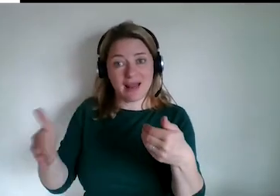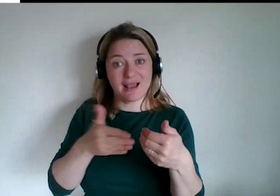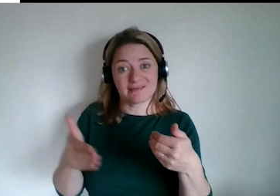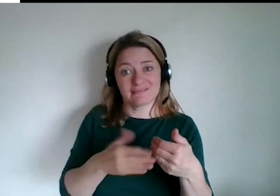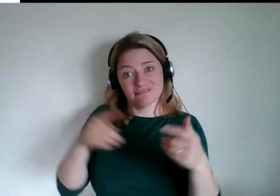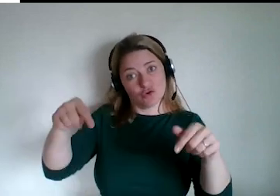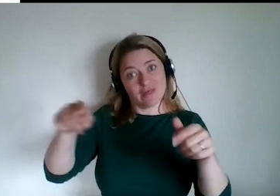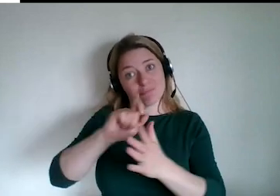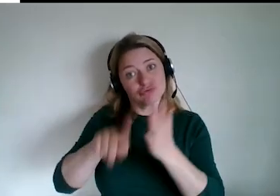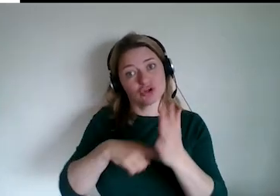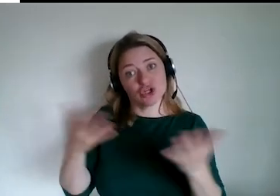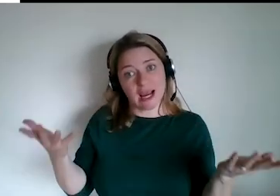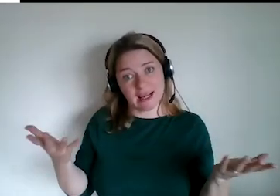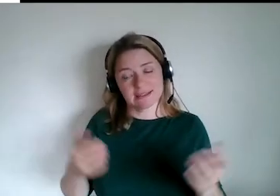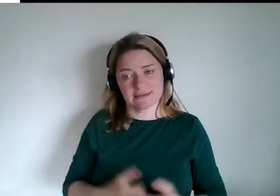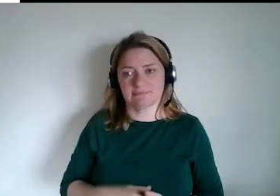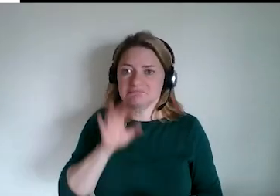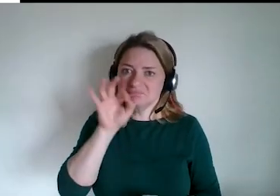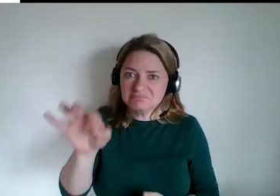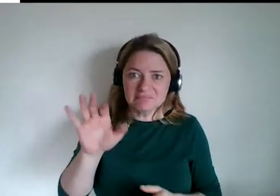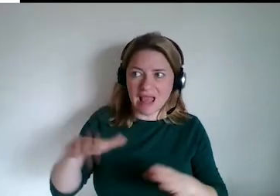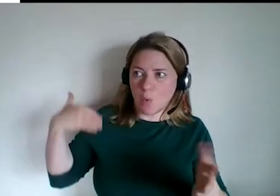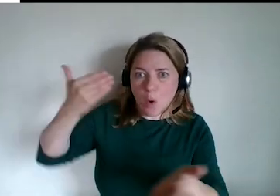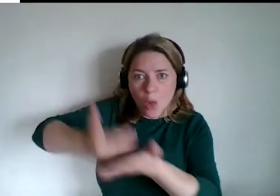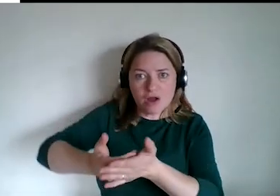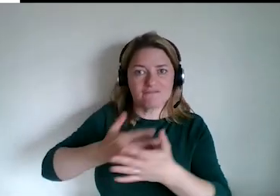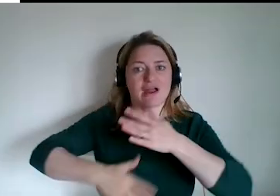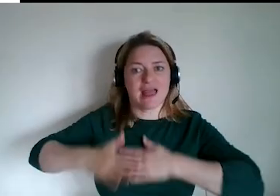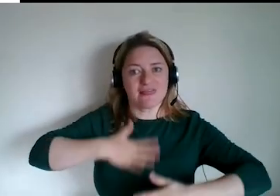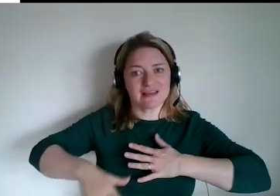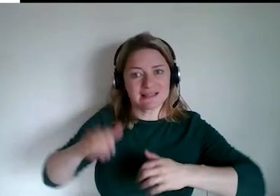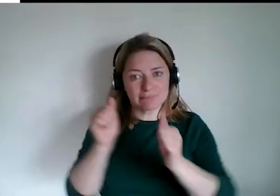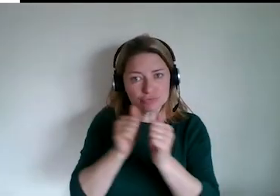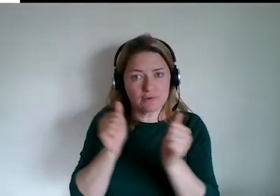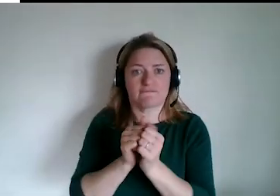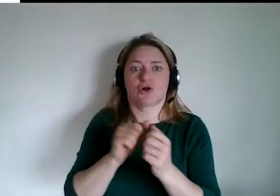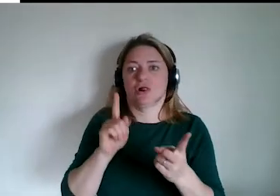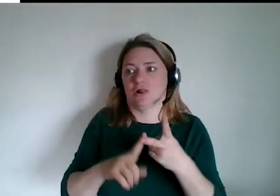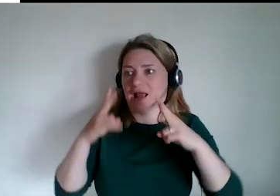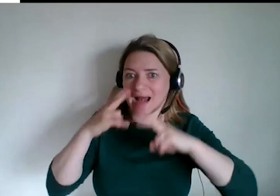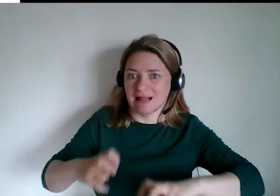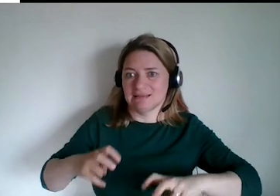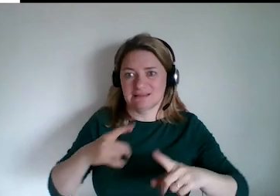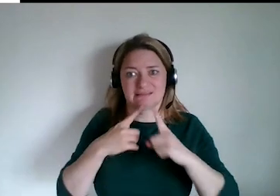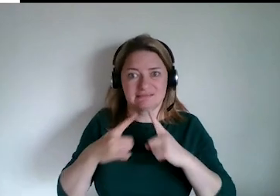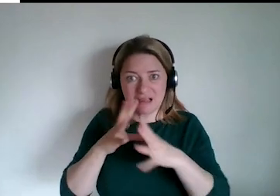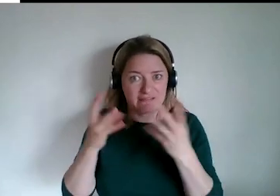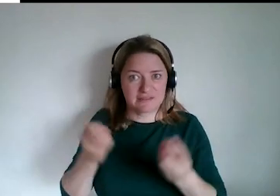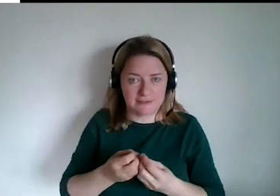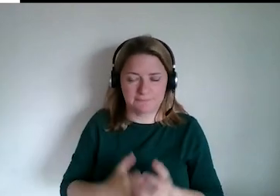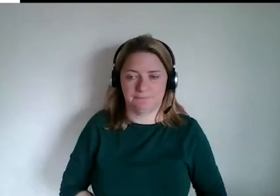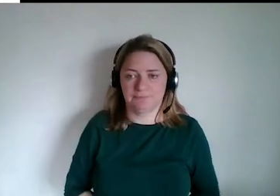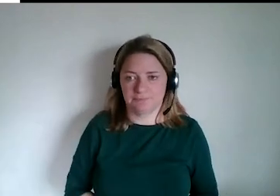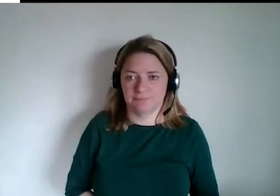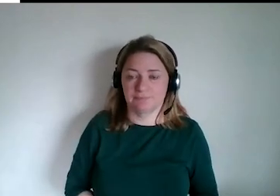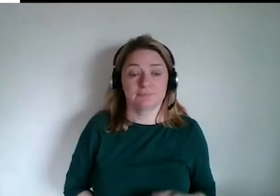project? Which is, how long did it take to get ethics approval, organize data extraction, analysis, etc.? Well, Daniel